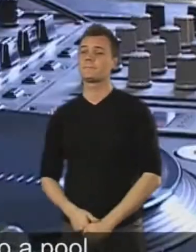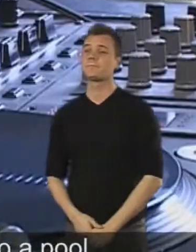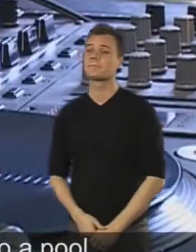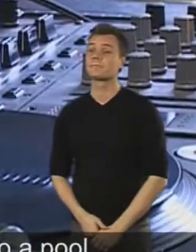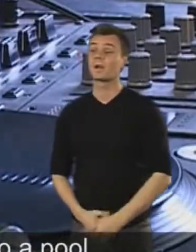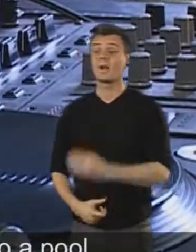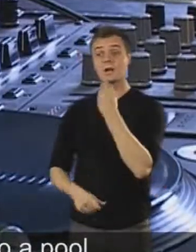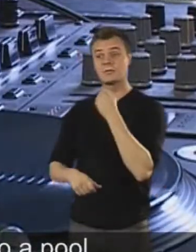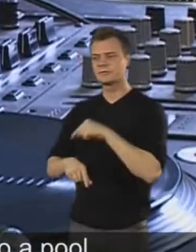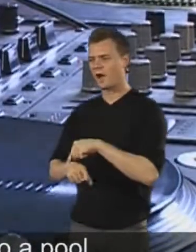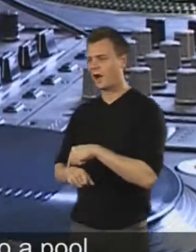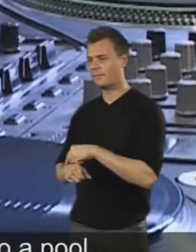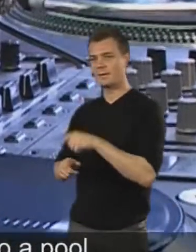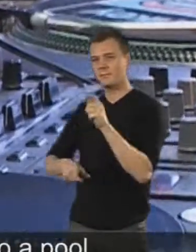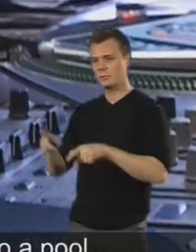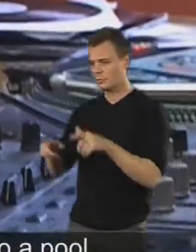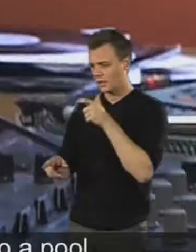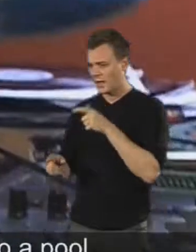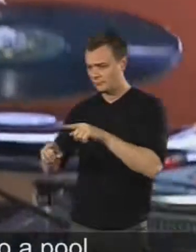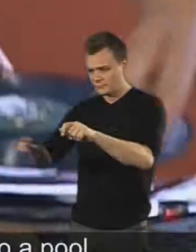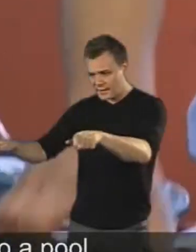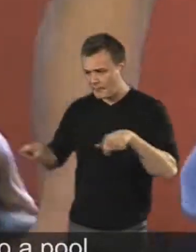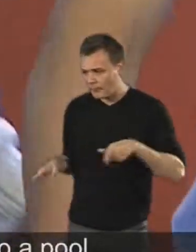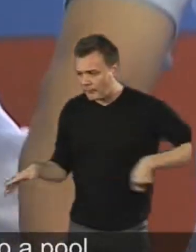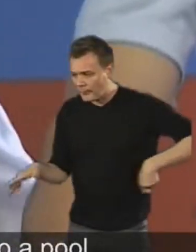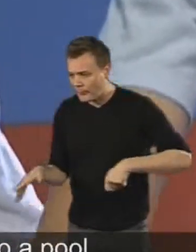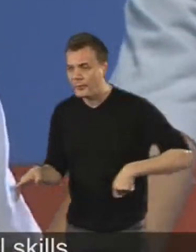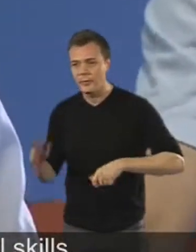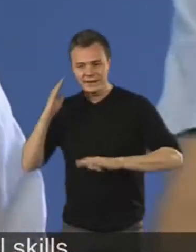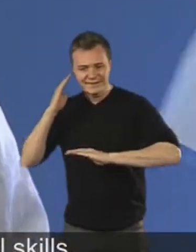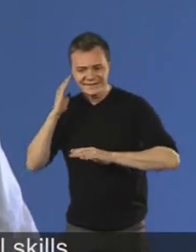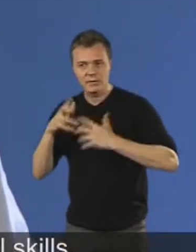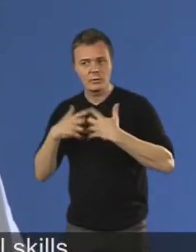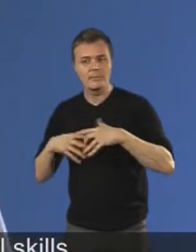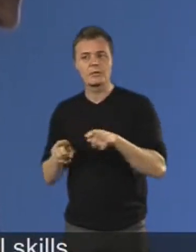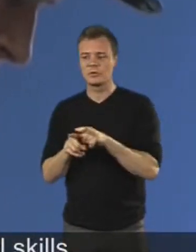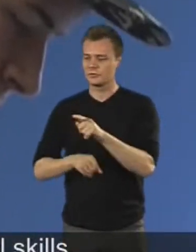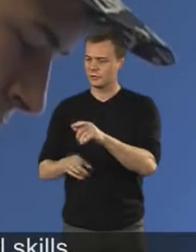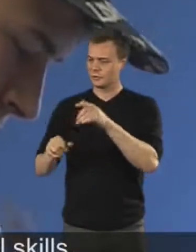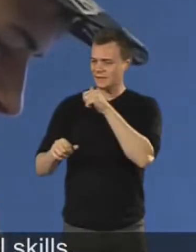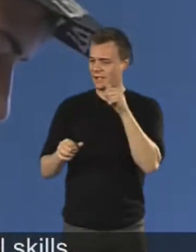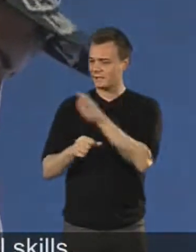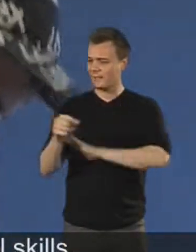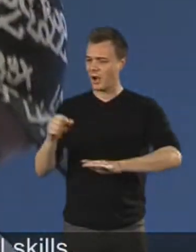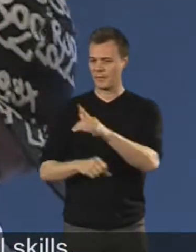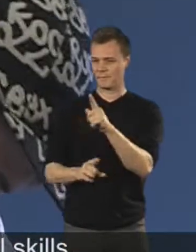At lunchtime, pupils have access to a pool table, DJing equipment and a pleasant environment to help develop social